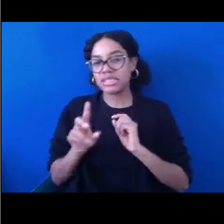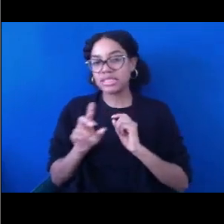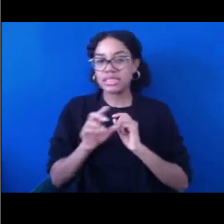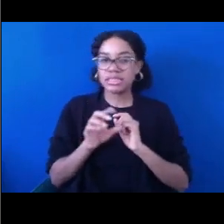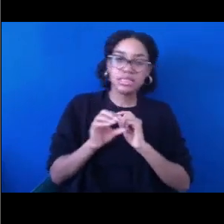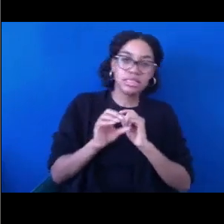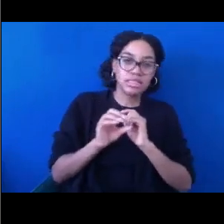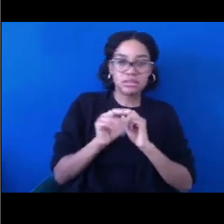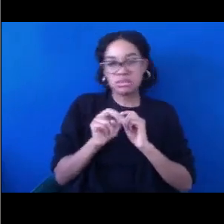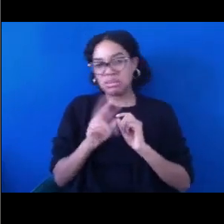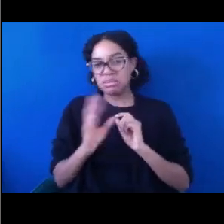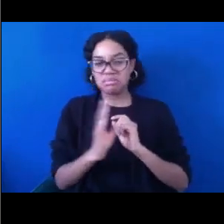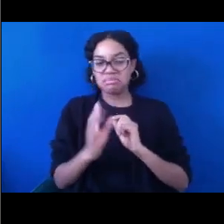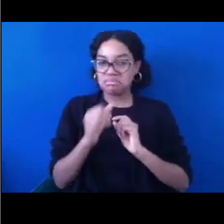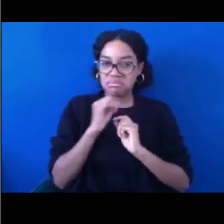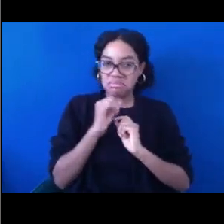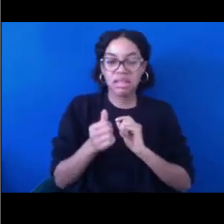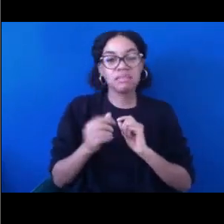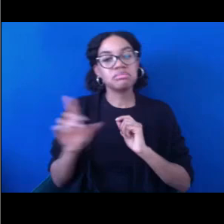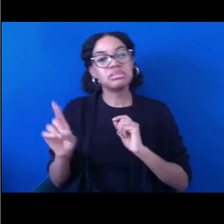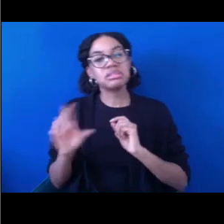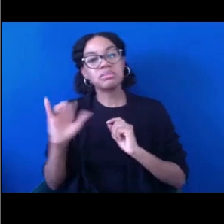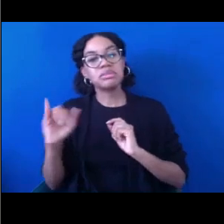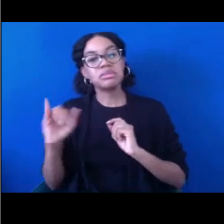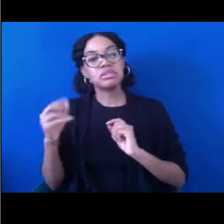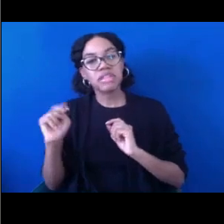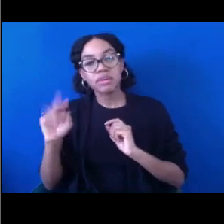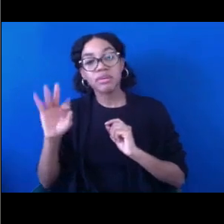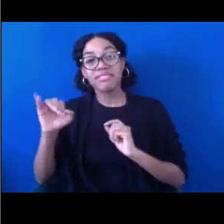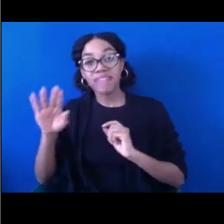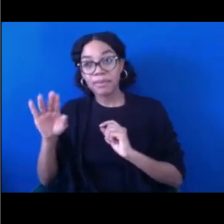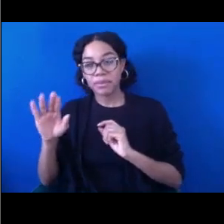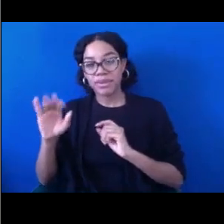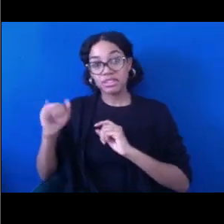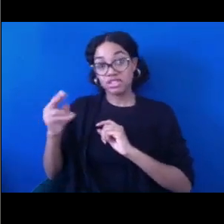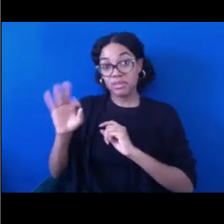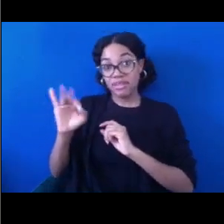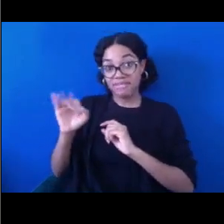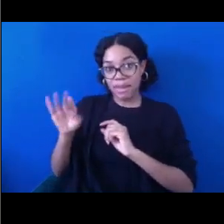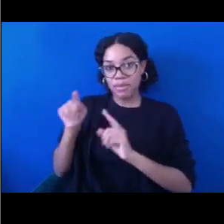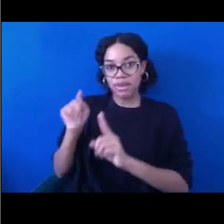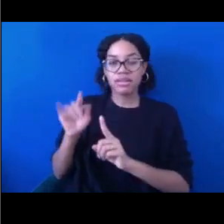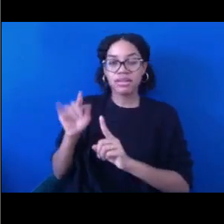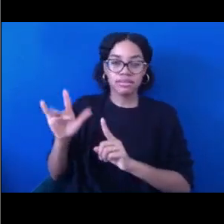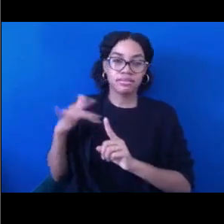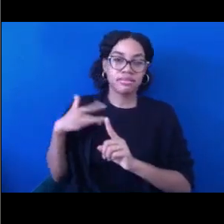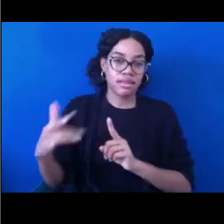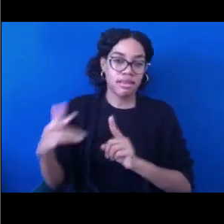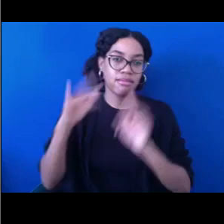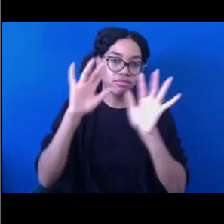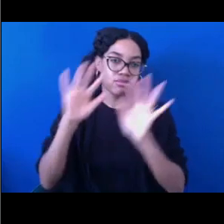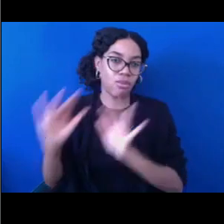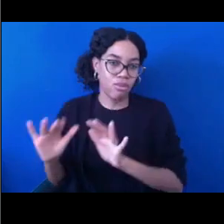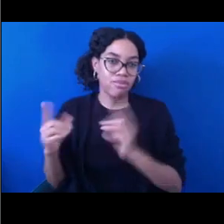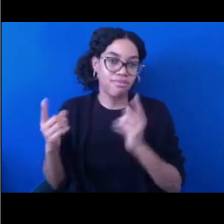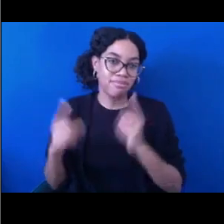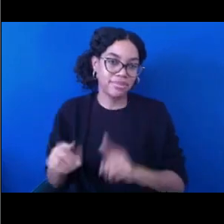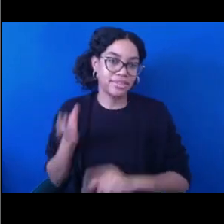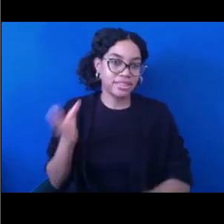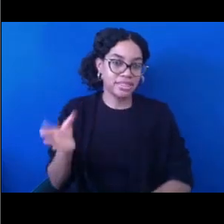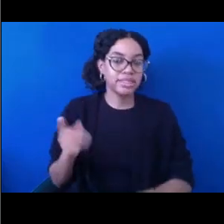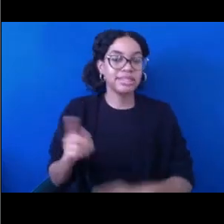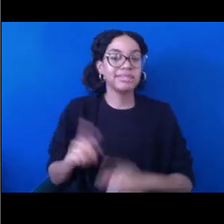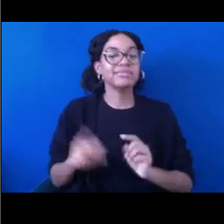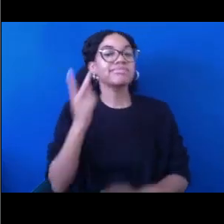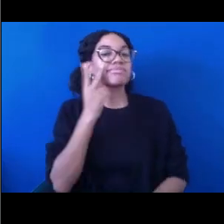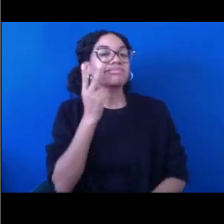the sweet spot. So now we're getting into that time frame. Will we get that this season? That remains to be seen. Again, fingers crossed or not,